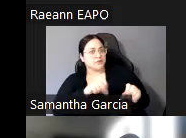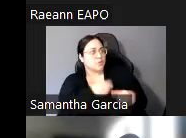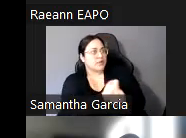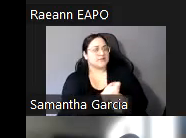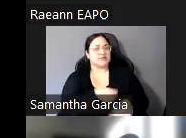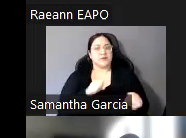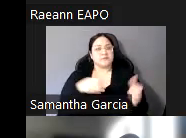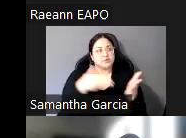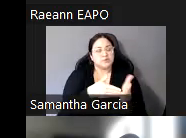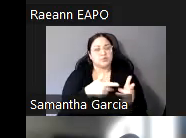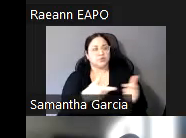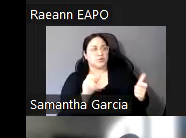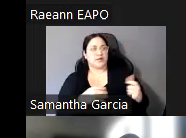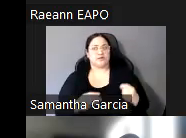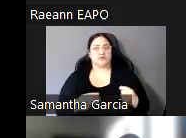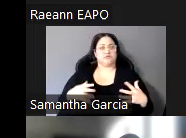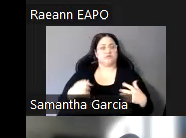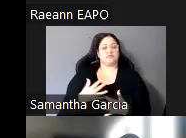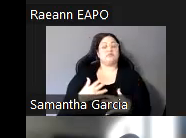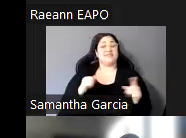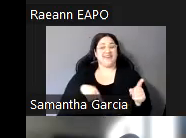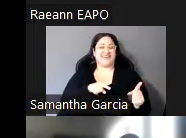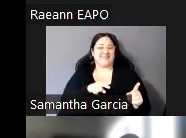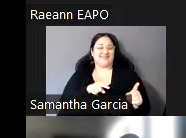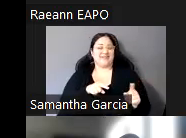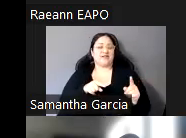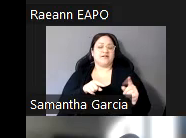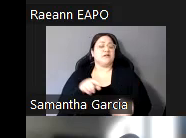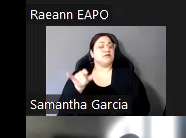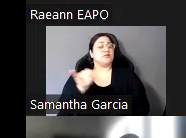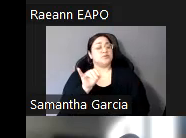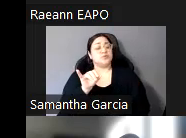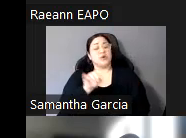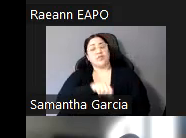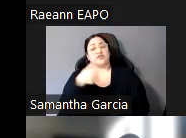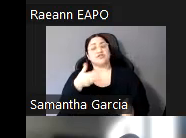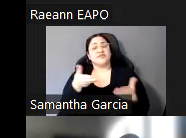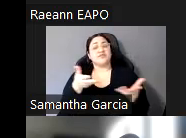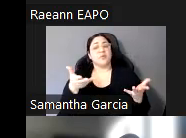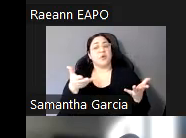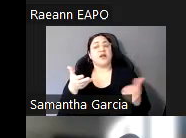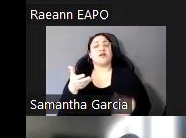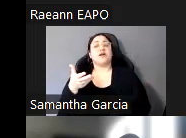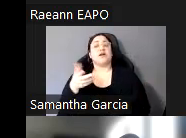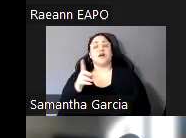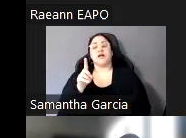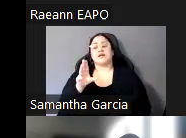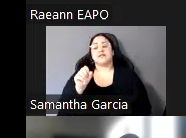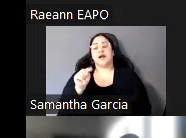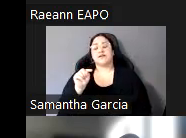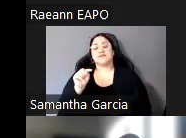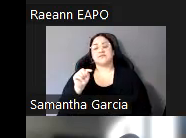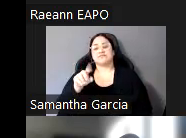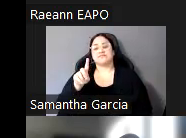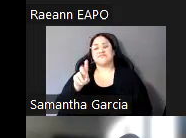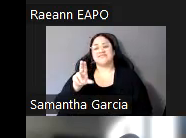similar. So some of the service scams we're seeing are the door-to-door, the duct cleaning, or the pop-ups that may